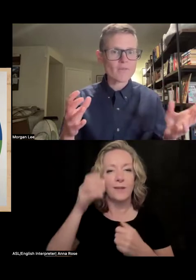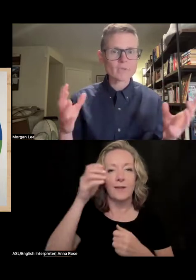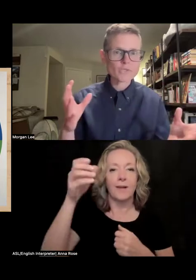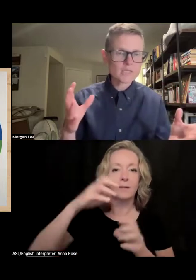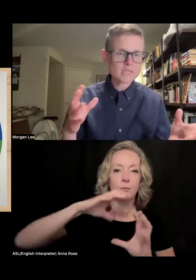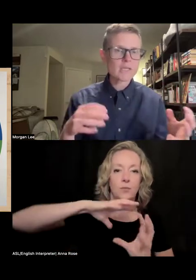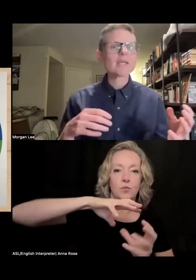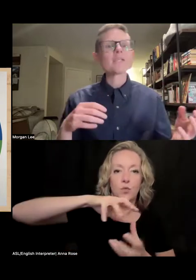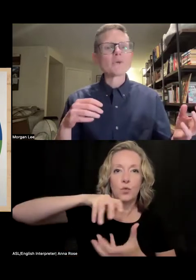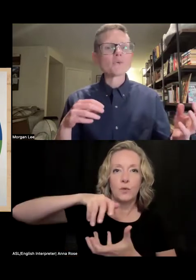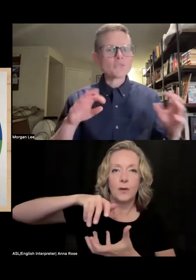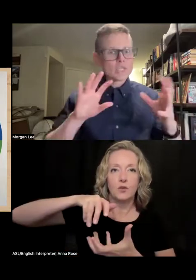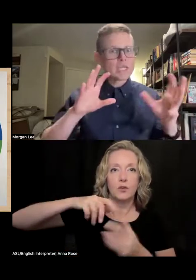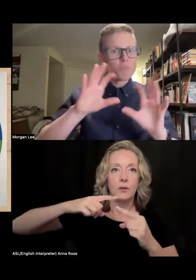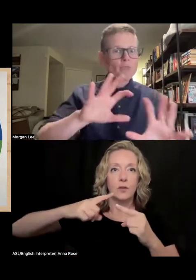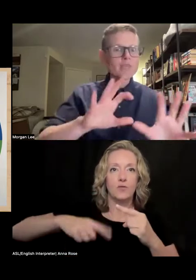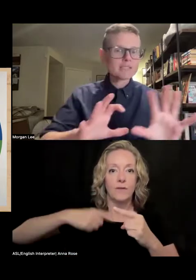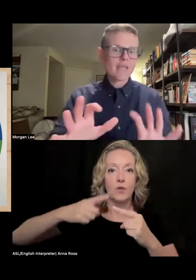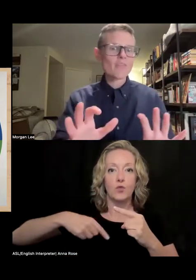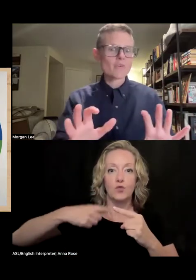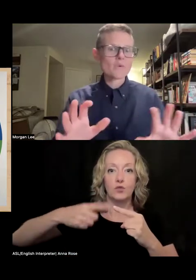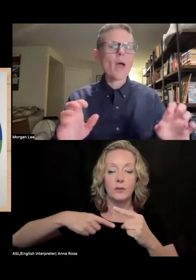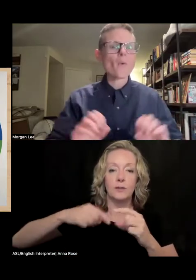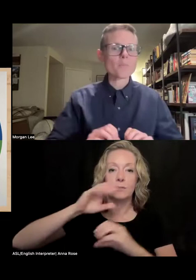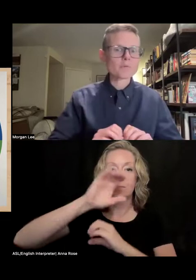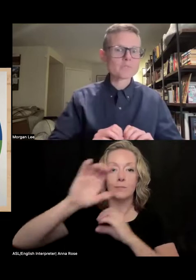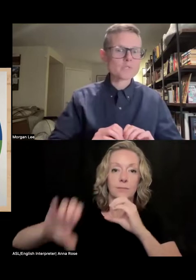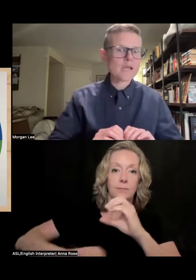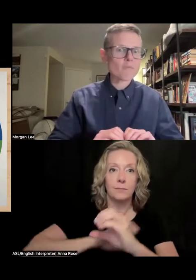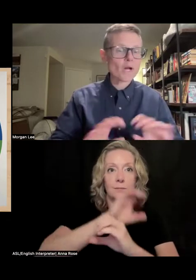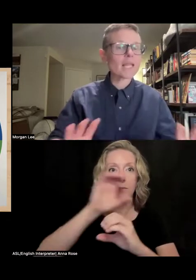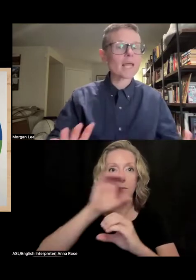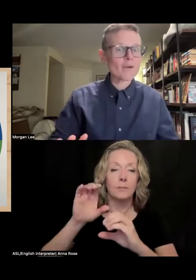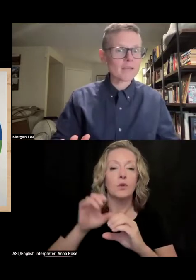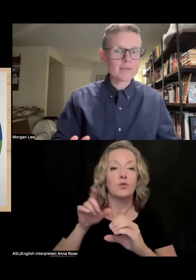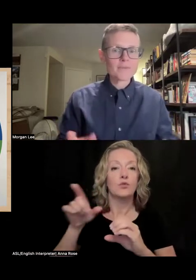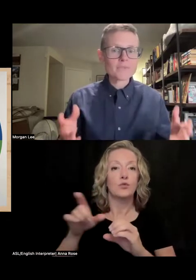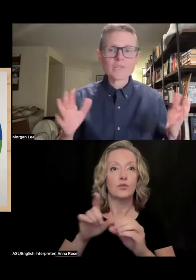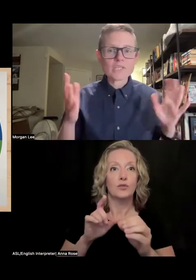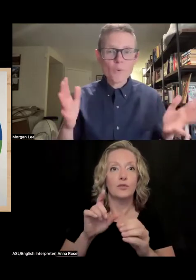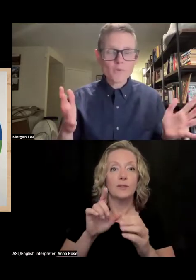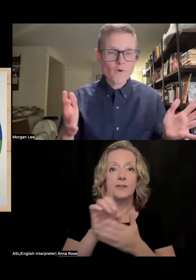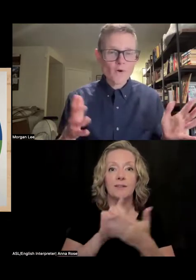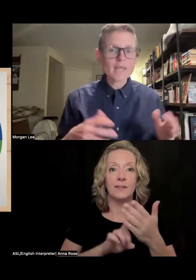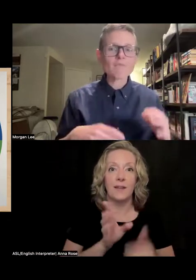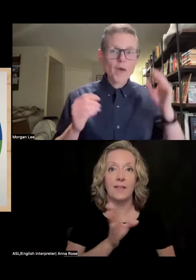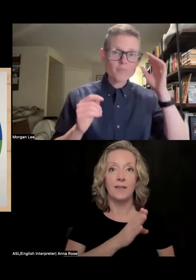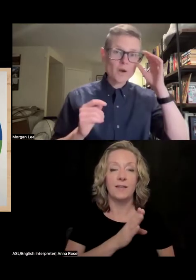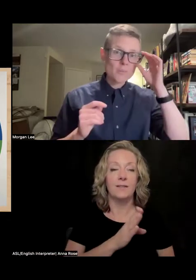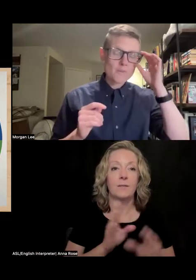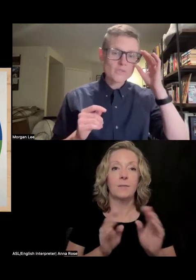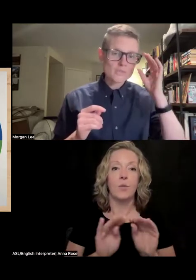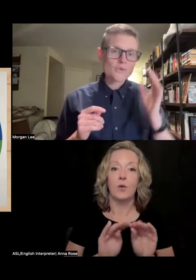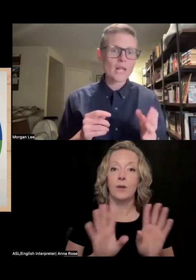and revolutions. So she put this together to help students have more clarity, which is wonderful. And if you